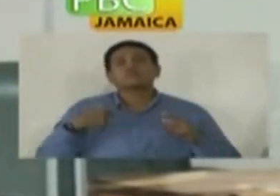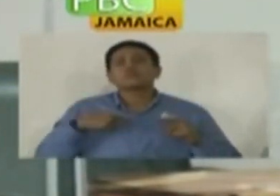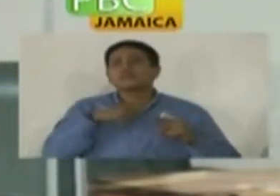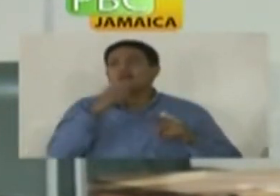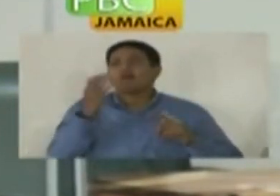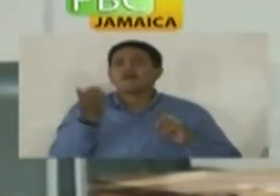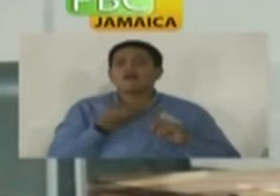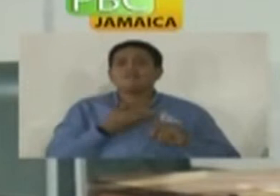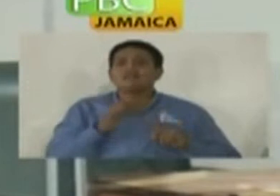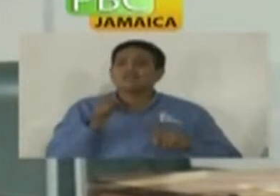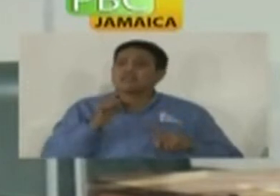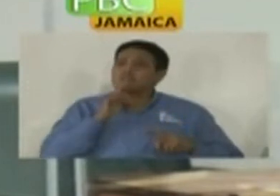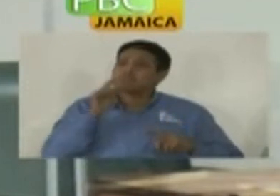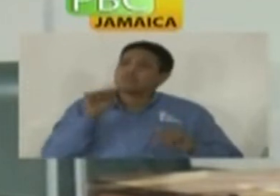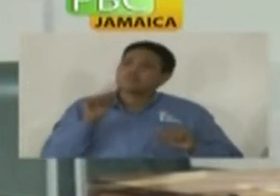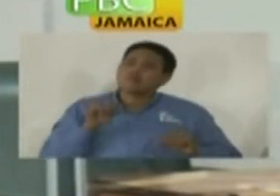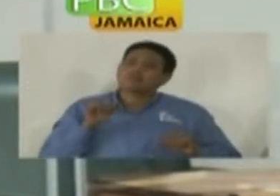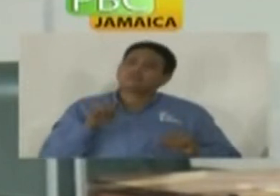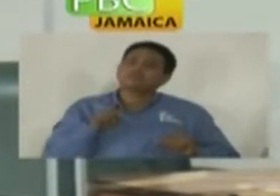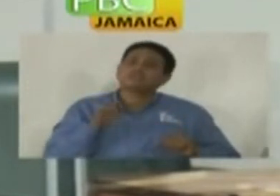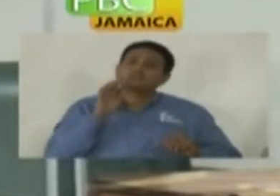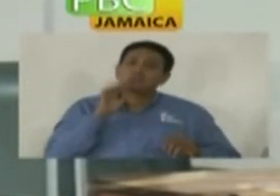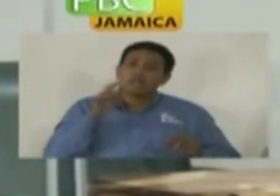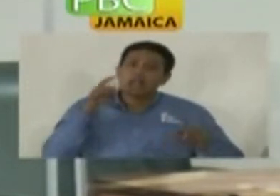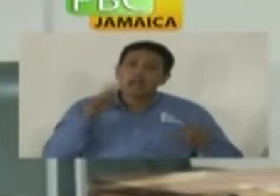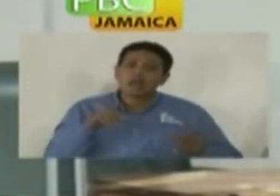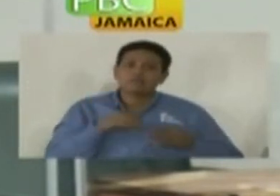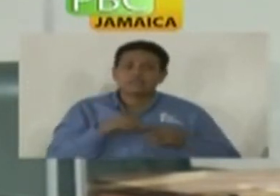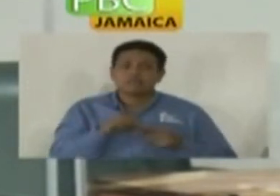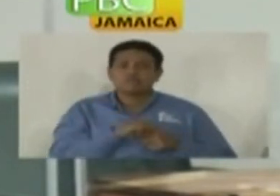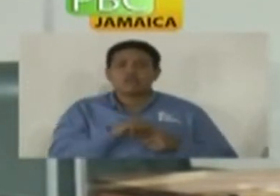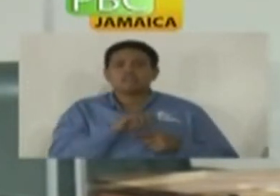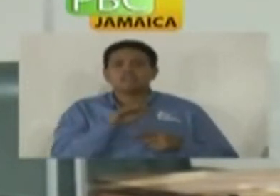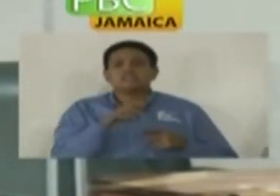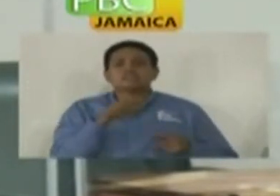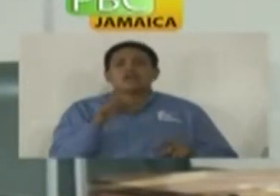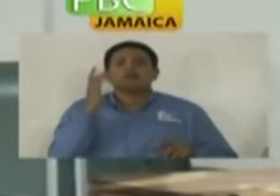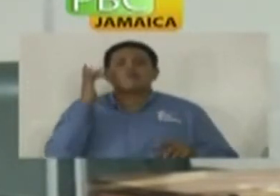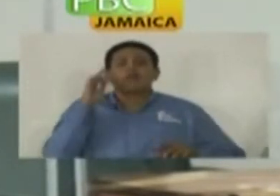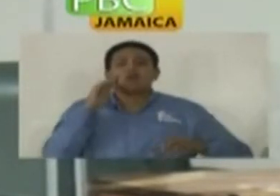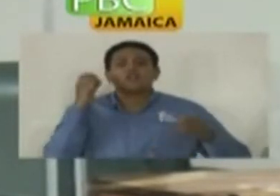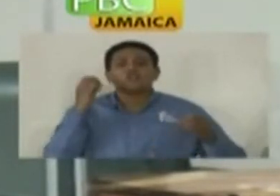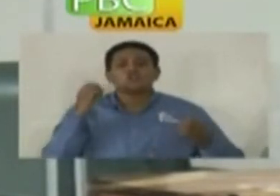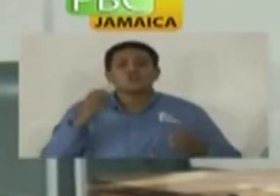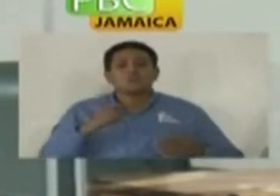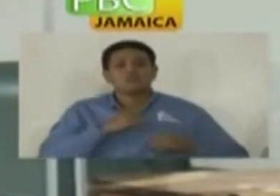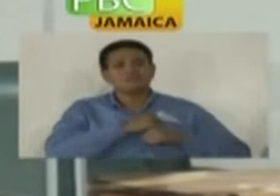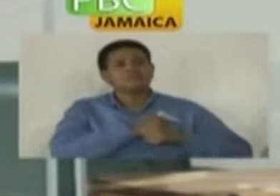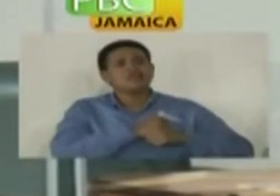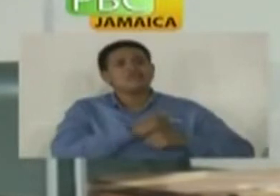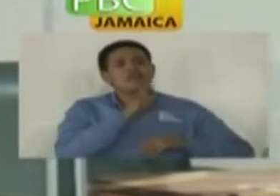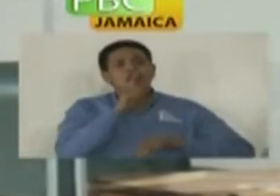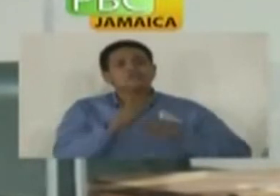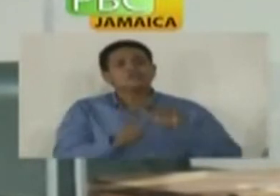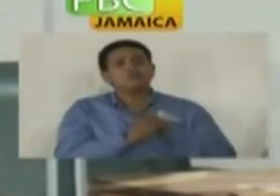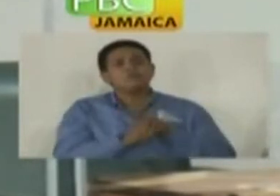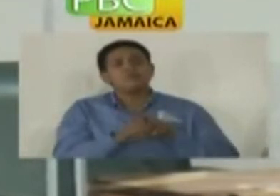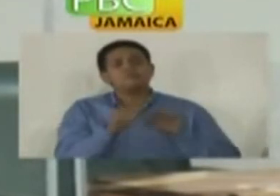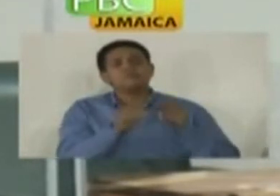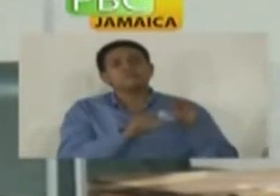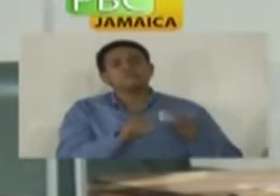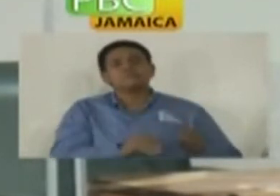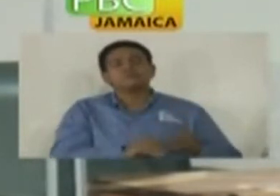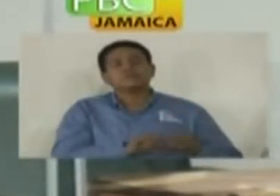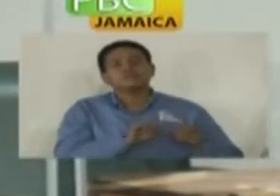any real likelihood that this will happen in practice because of the numerous safeguards that have been built into the